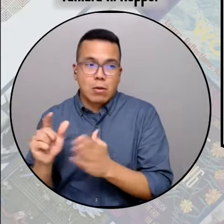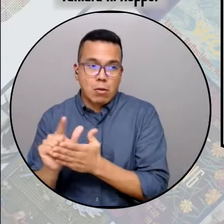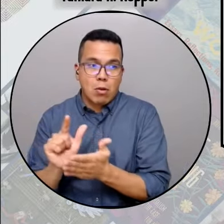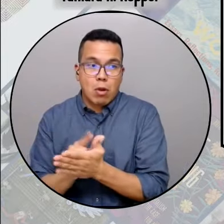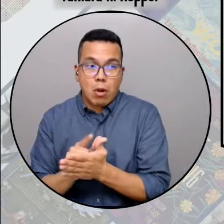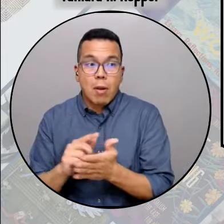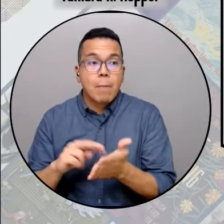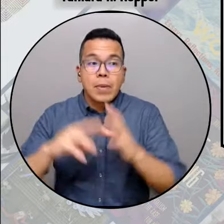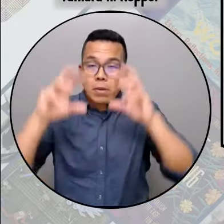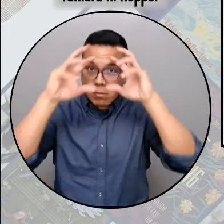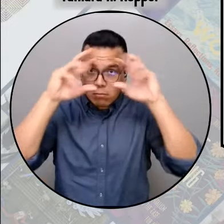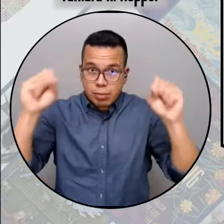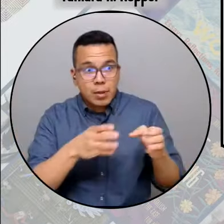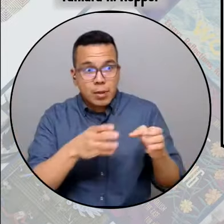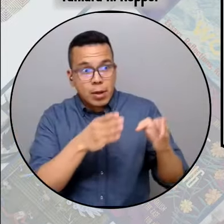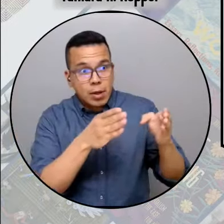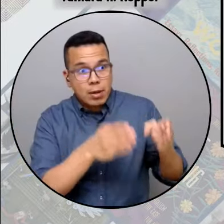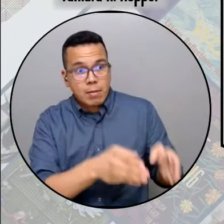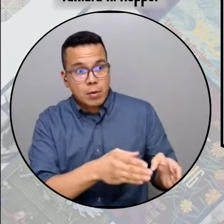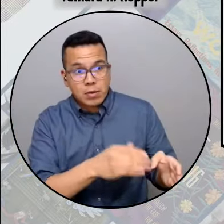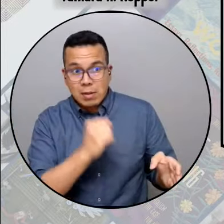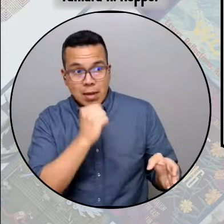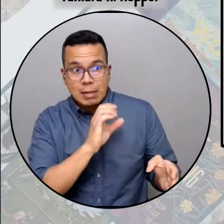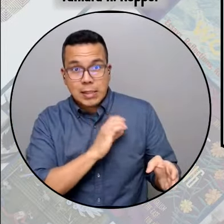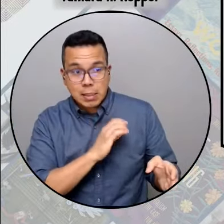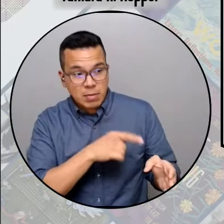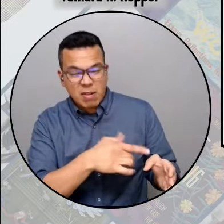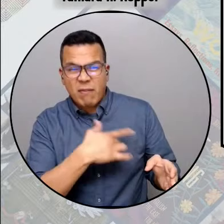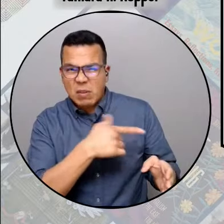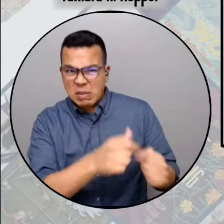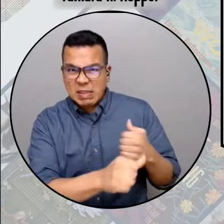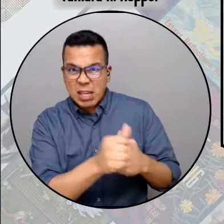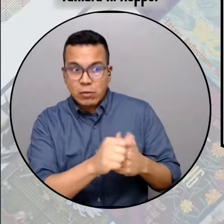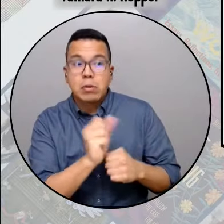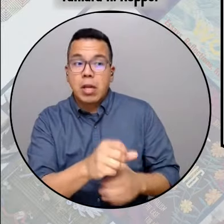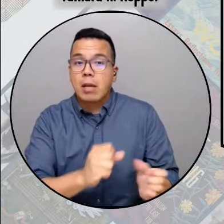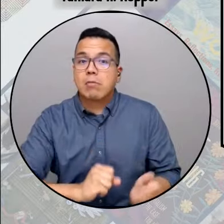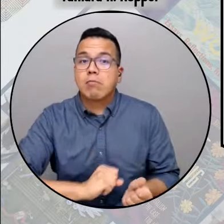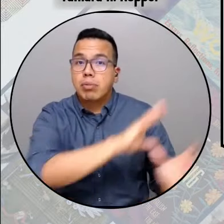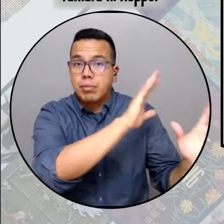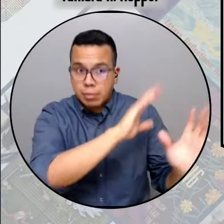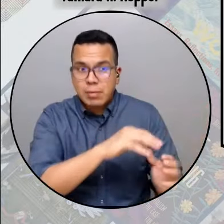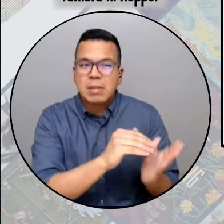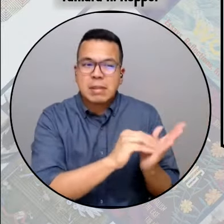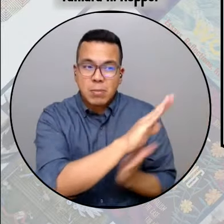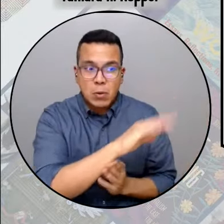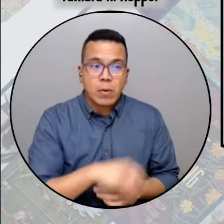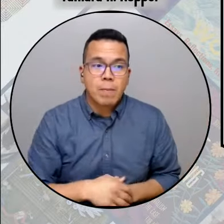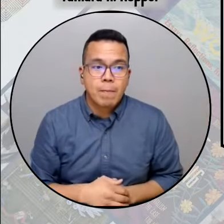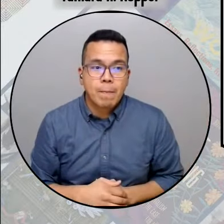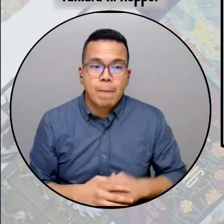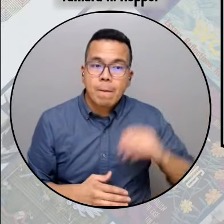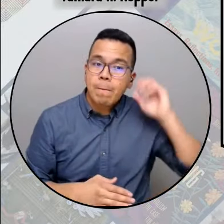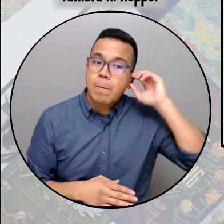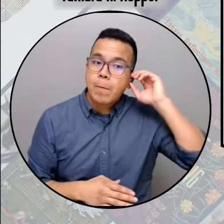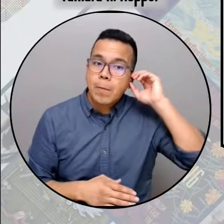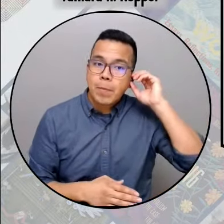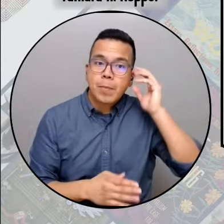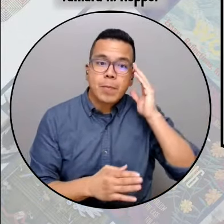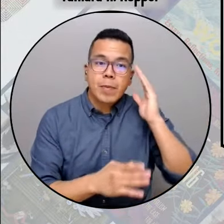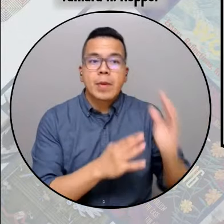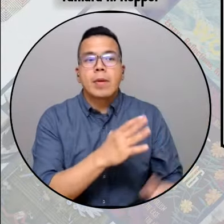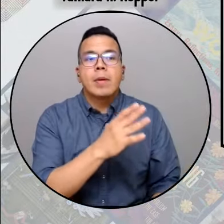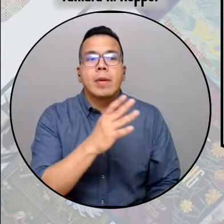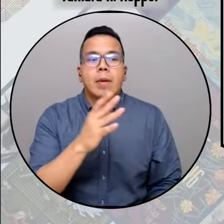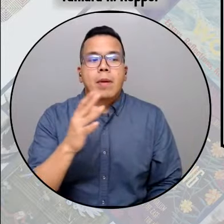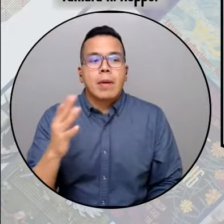dangerous. In 1875, and this act has gotten increased attention in the wake of anti-Asian violence kind of